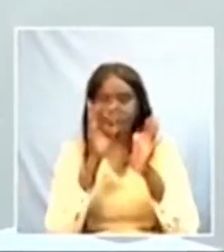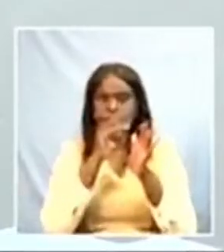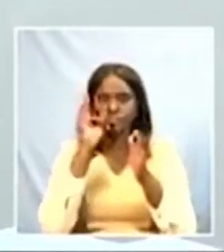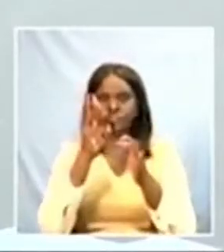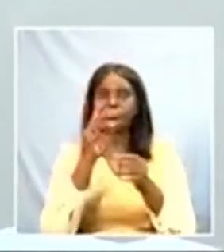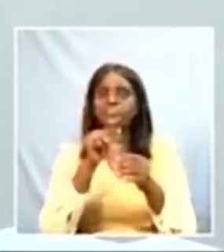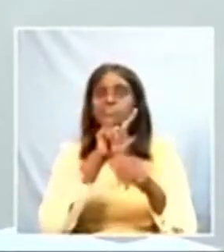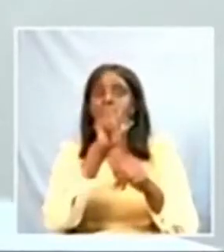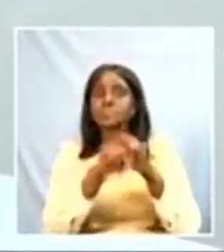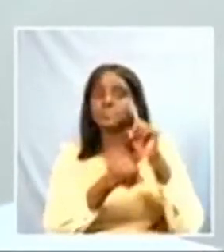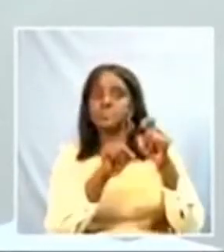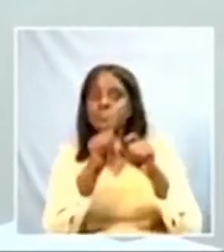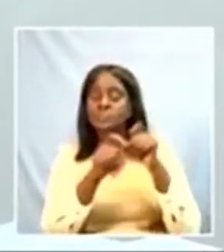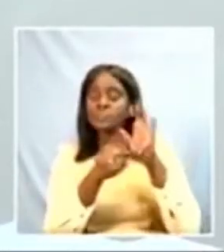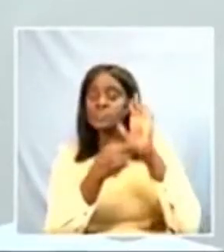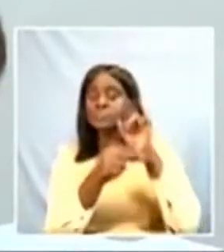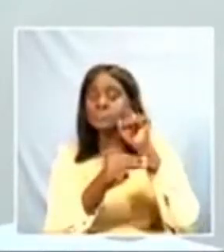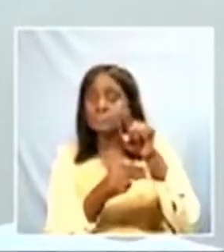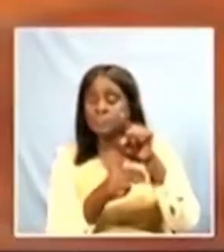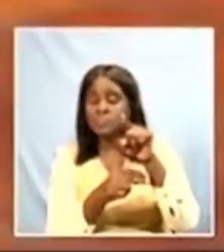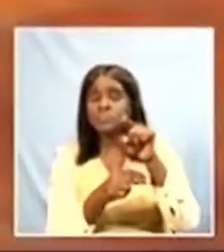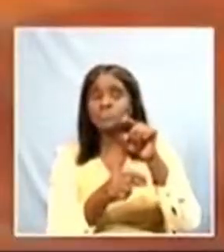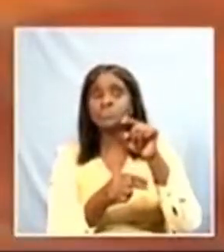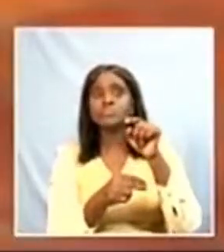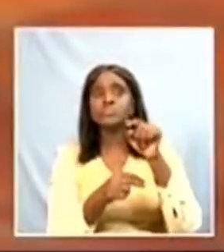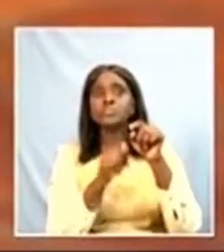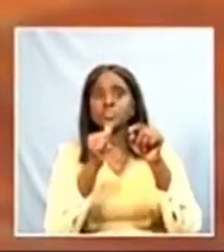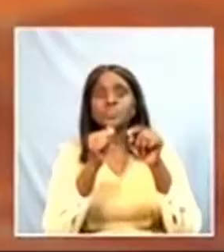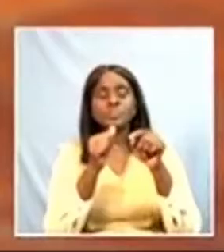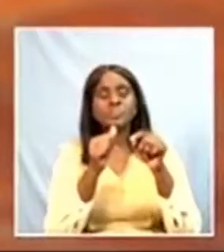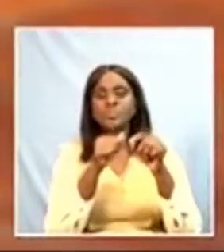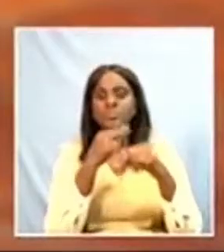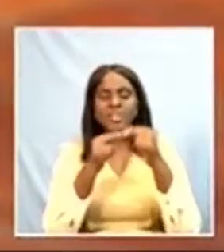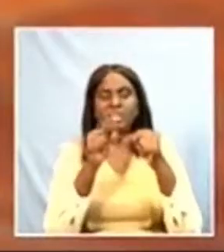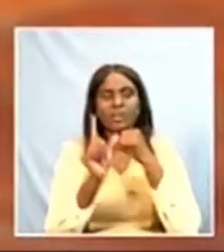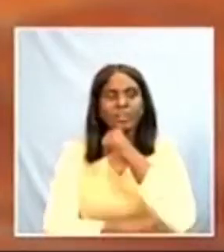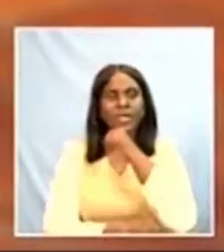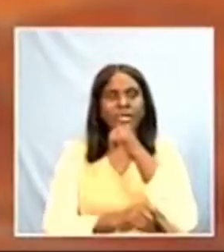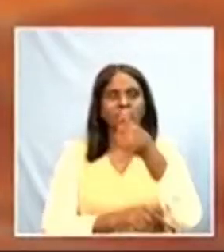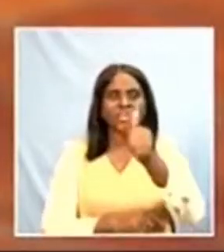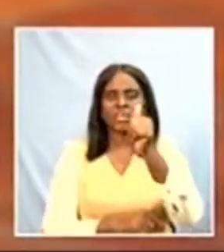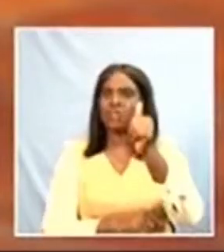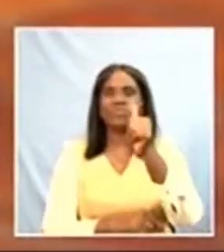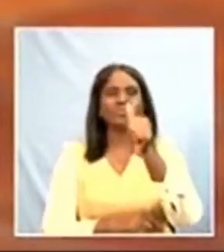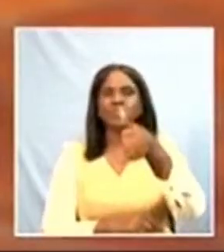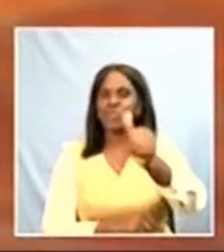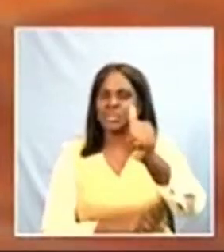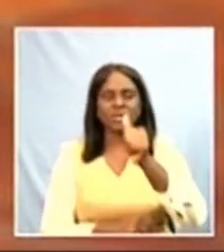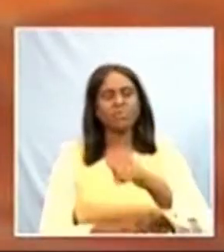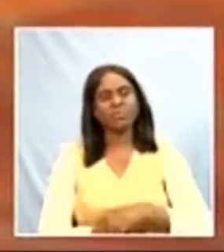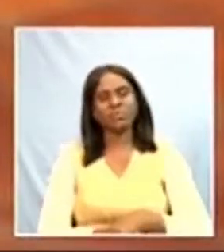going to interrogate, expose you. We are not being unfair, but you are being unfair to yourselves.